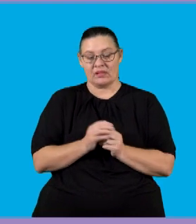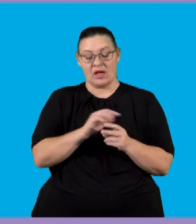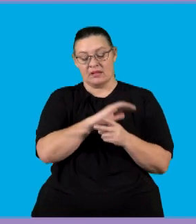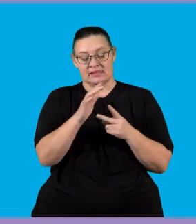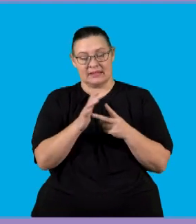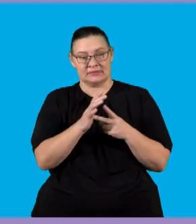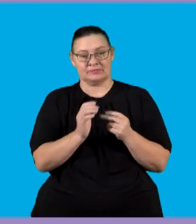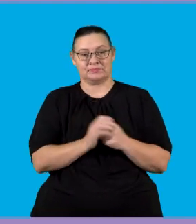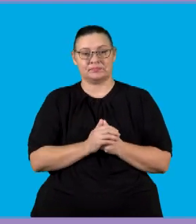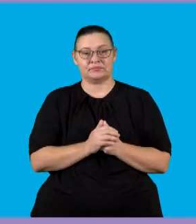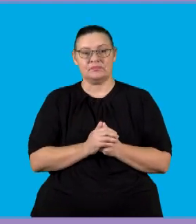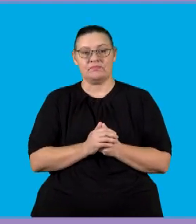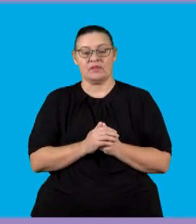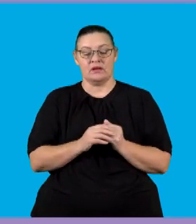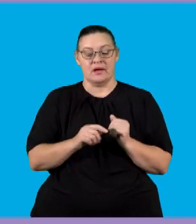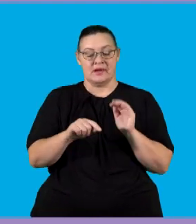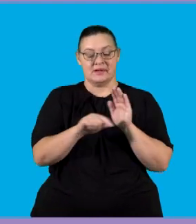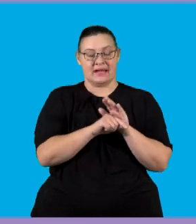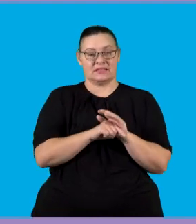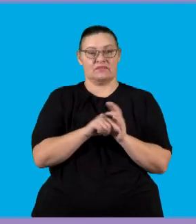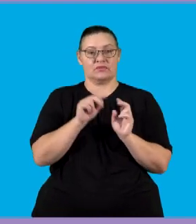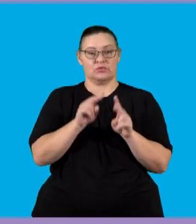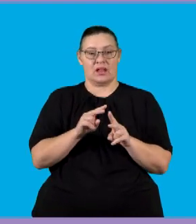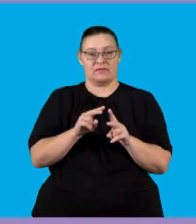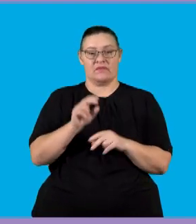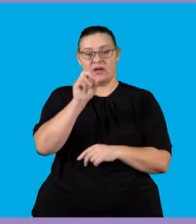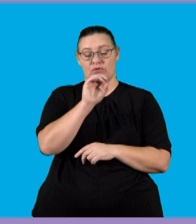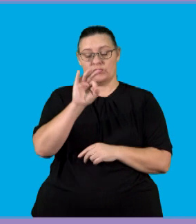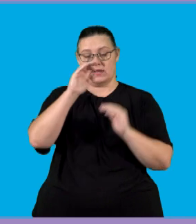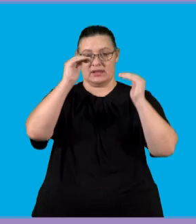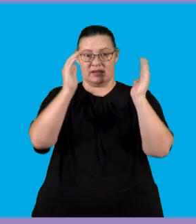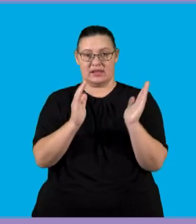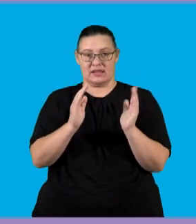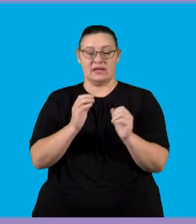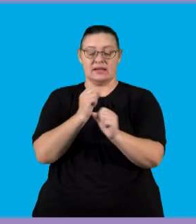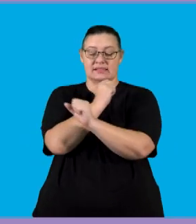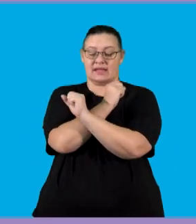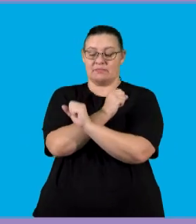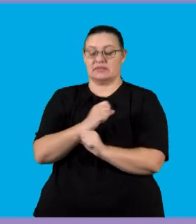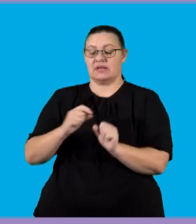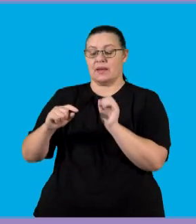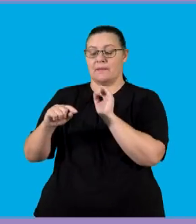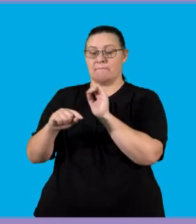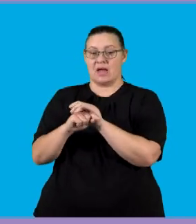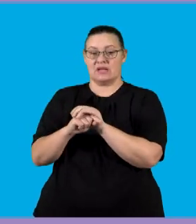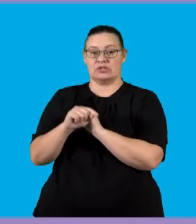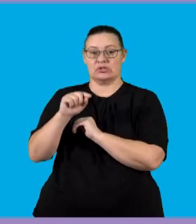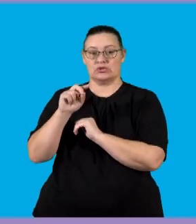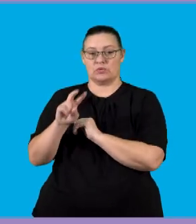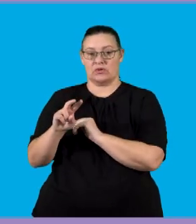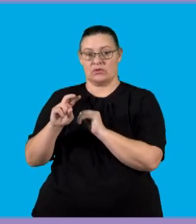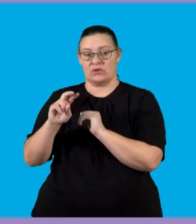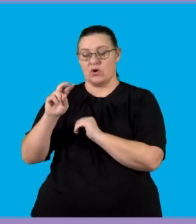one. So here we have a negative 12 exponent 3, and this is multiplied by a negative